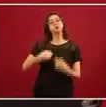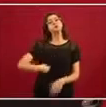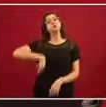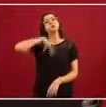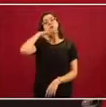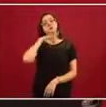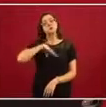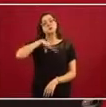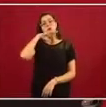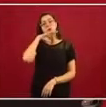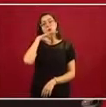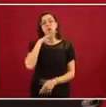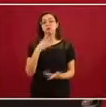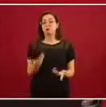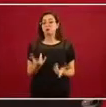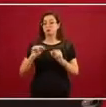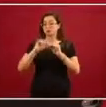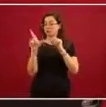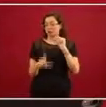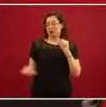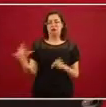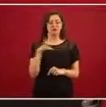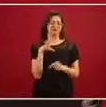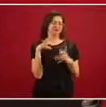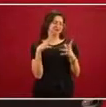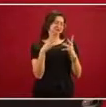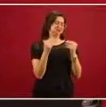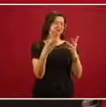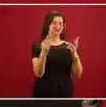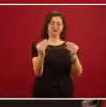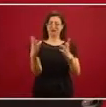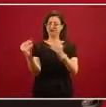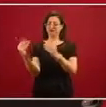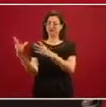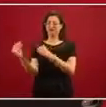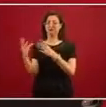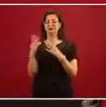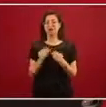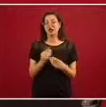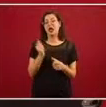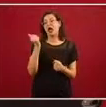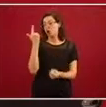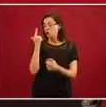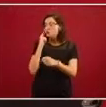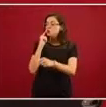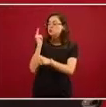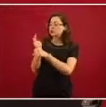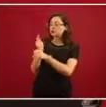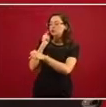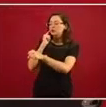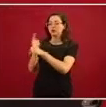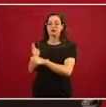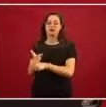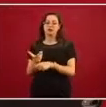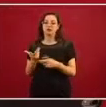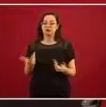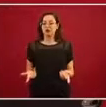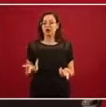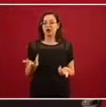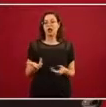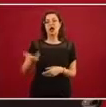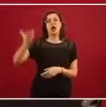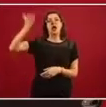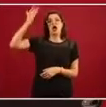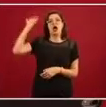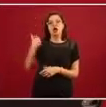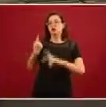And this would be an asymptomatic case. This is known. We have